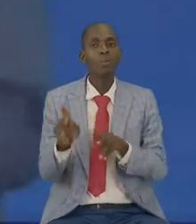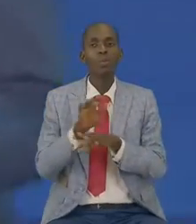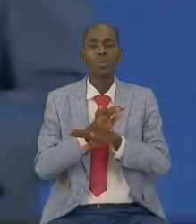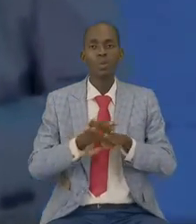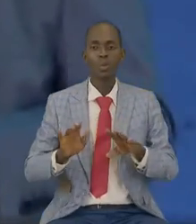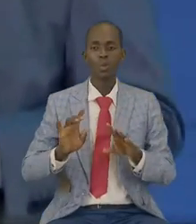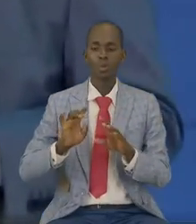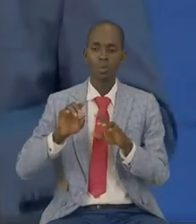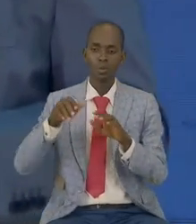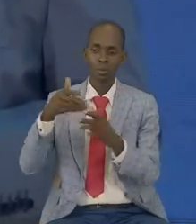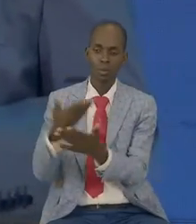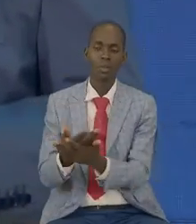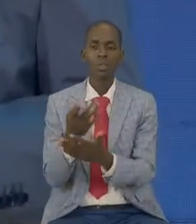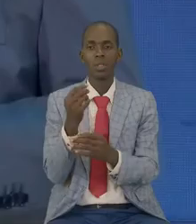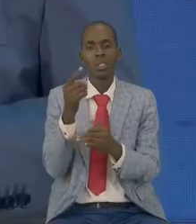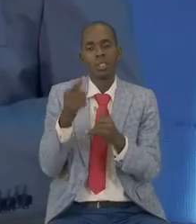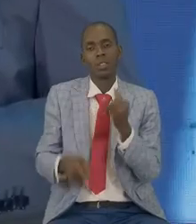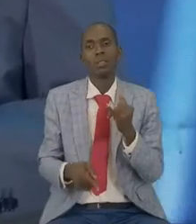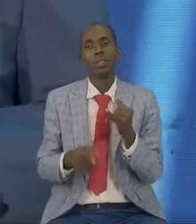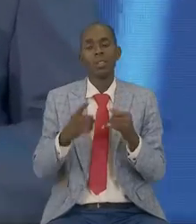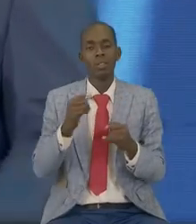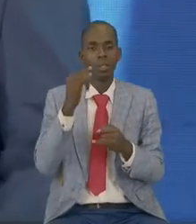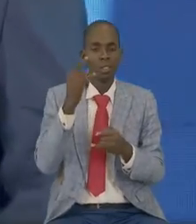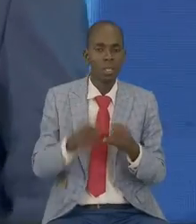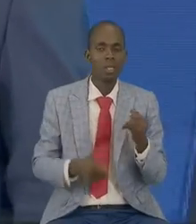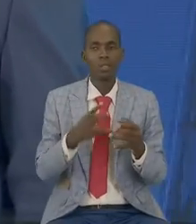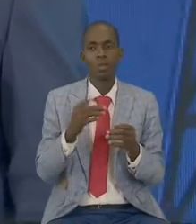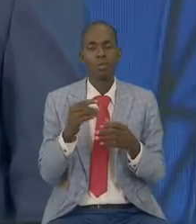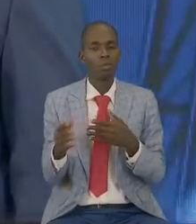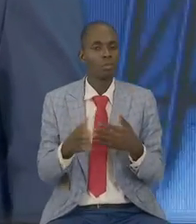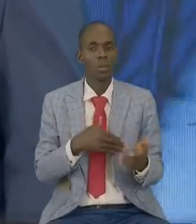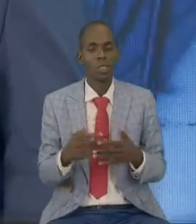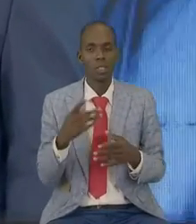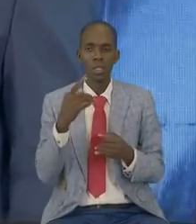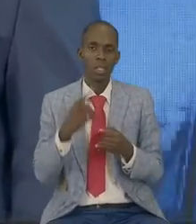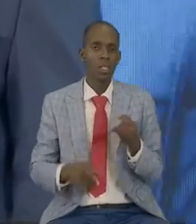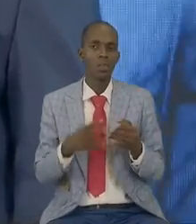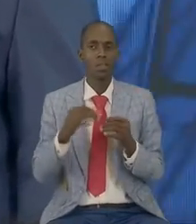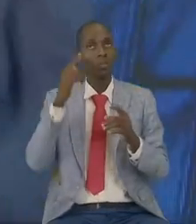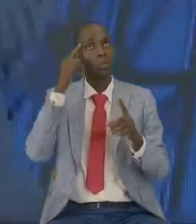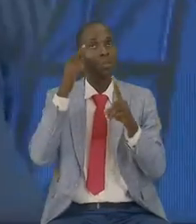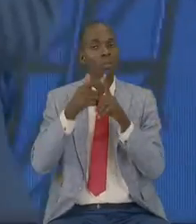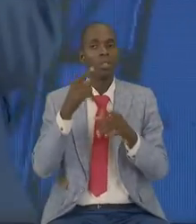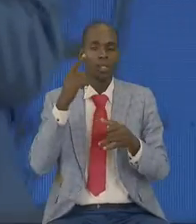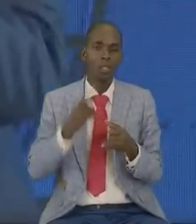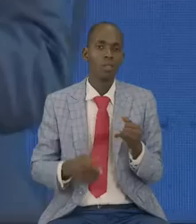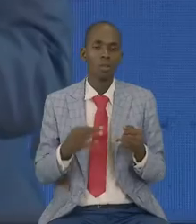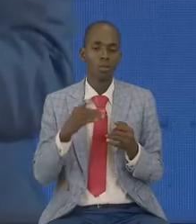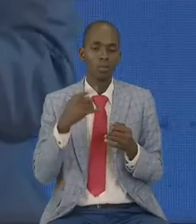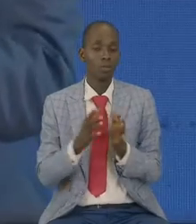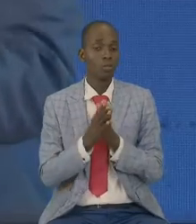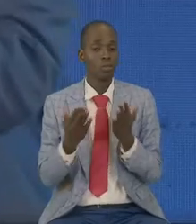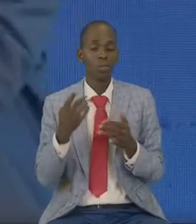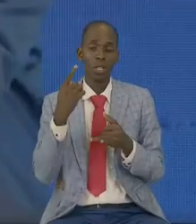the end. The end of the matter. The end of the book. The end of the chapter. The